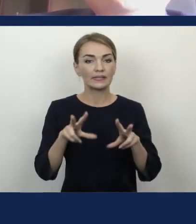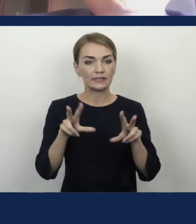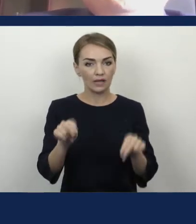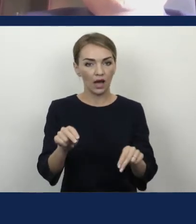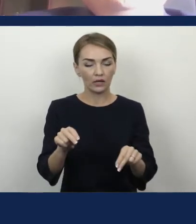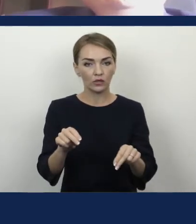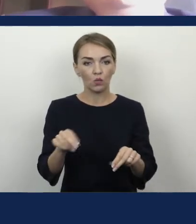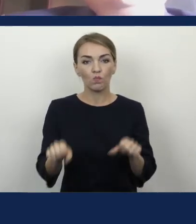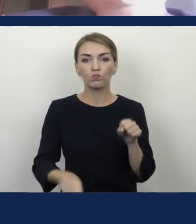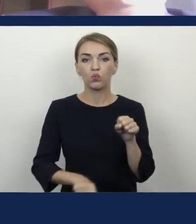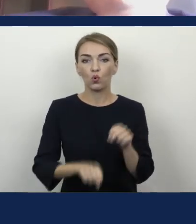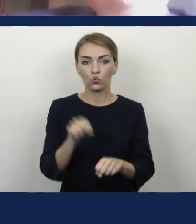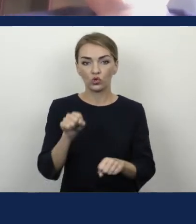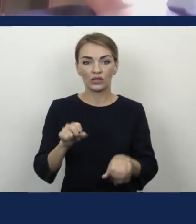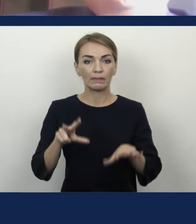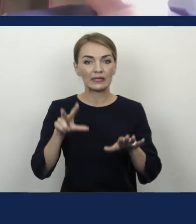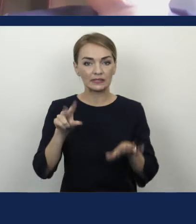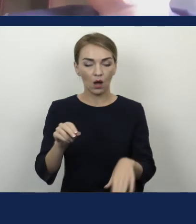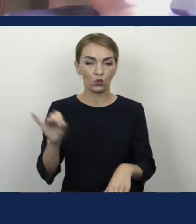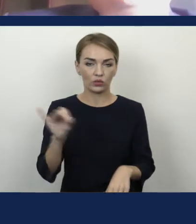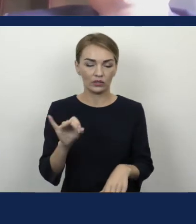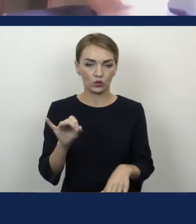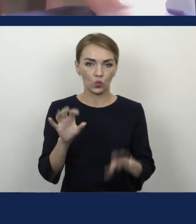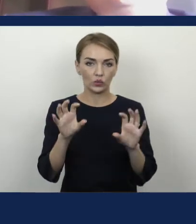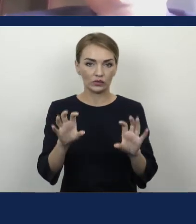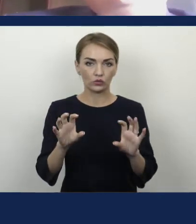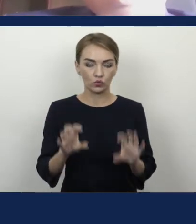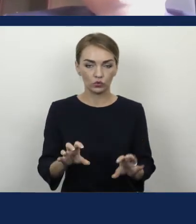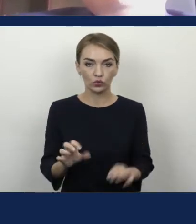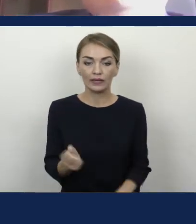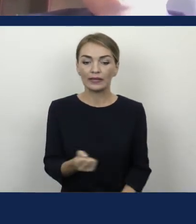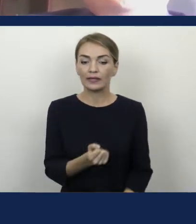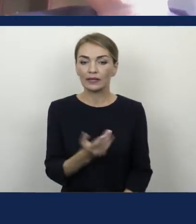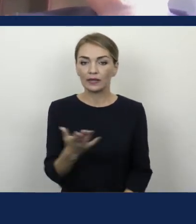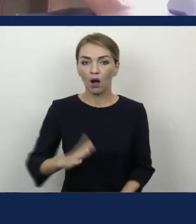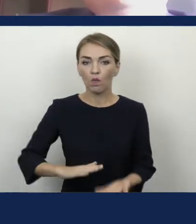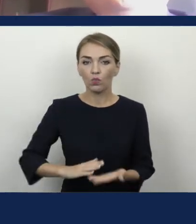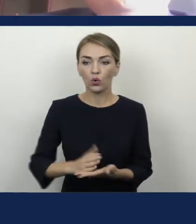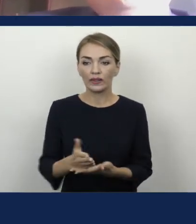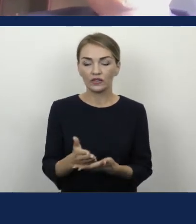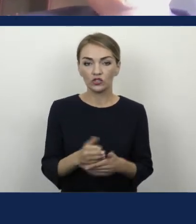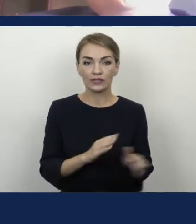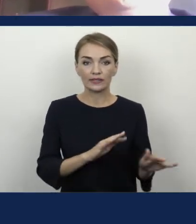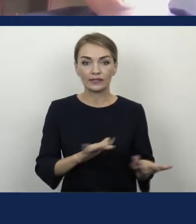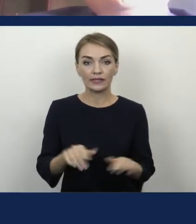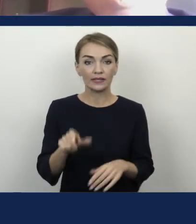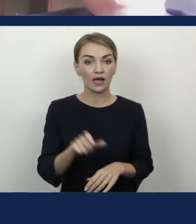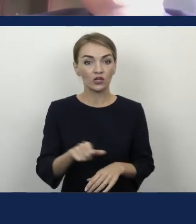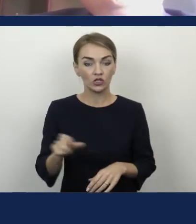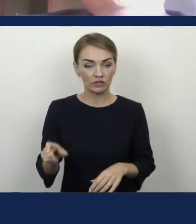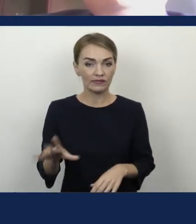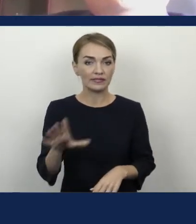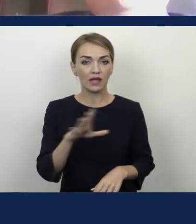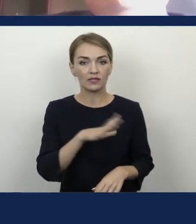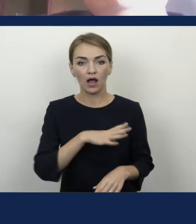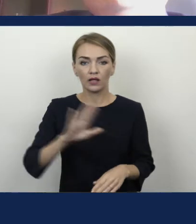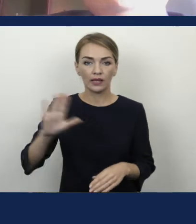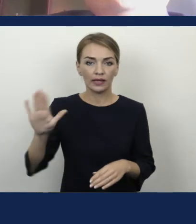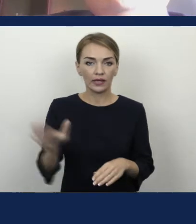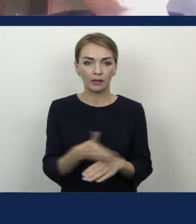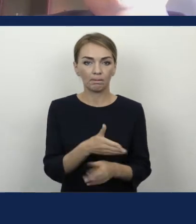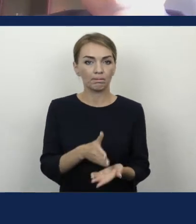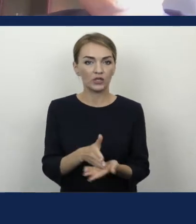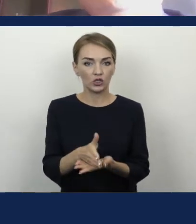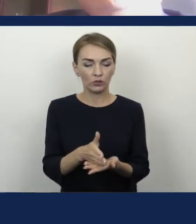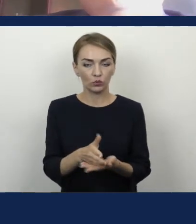constitution. Several politicians were impeached from the national parliament, and for